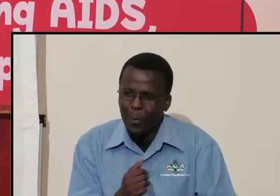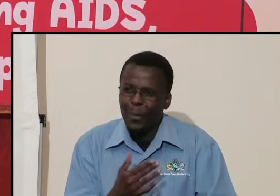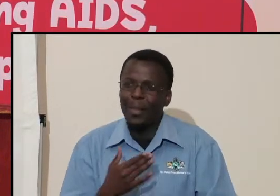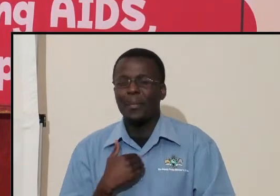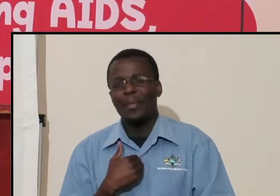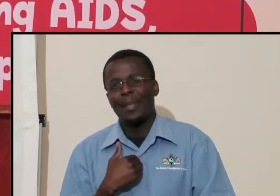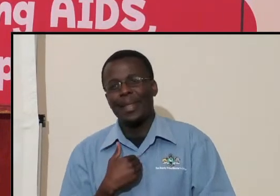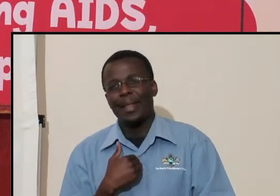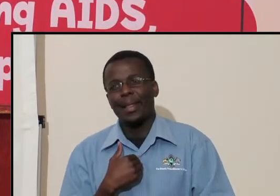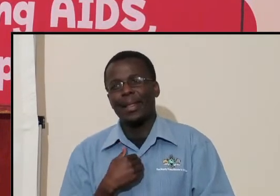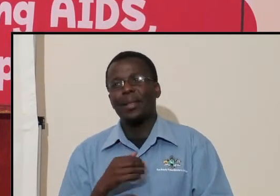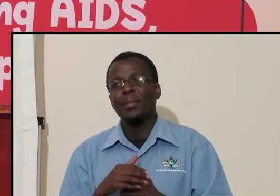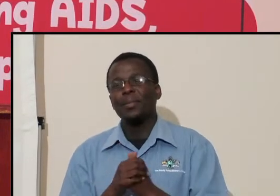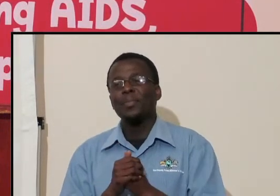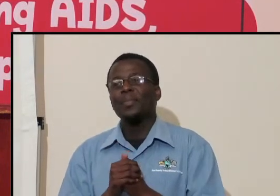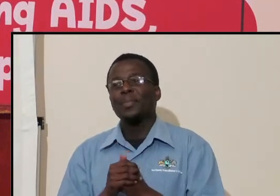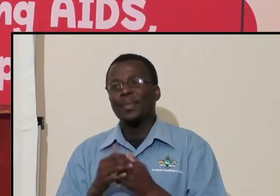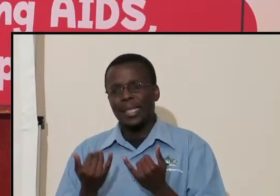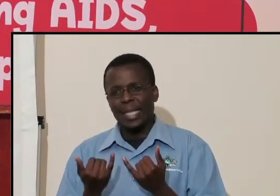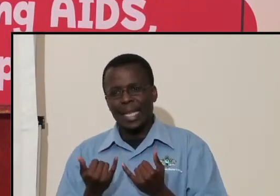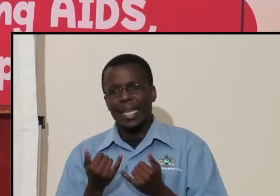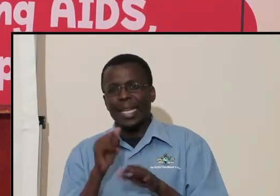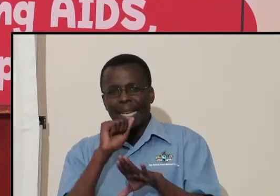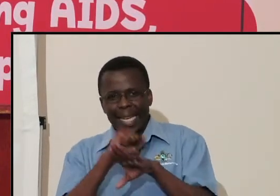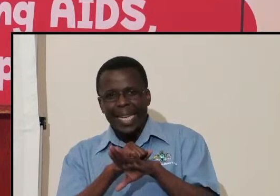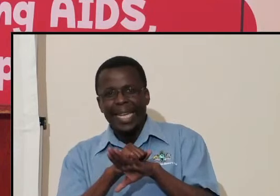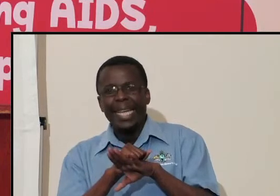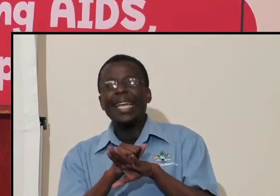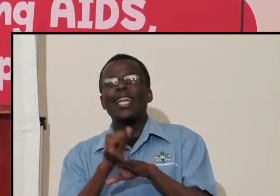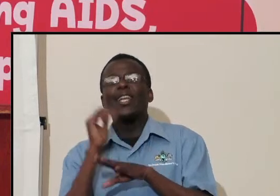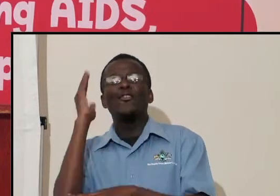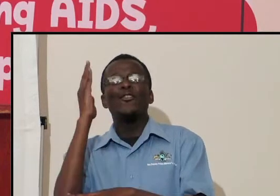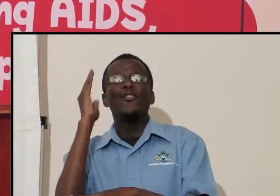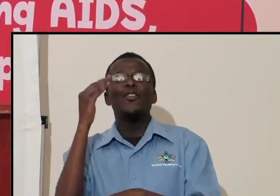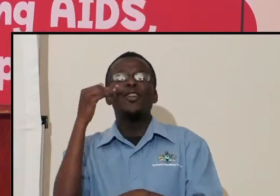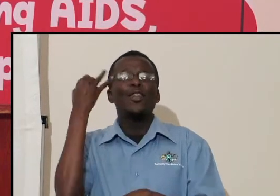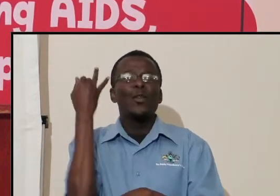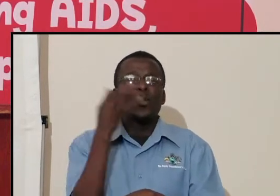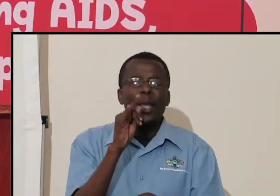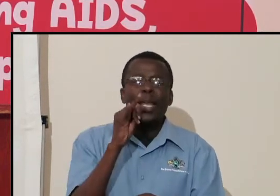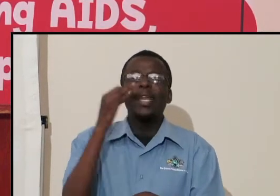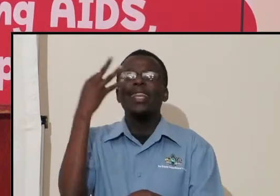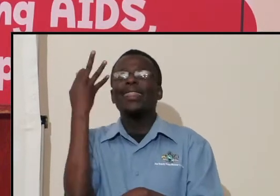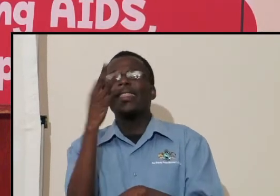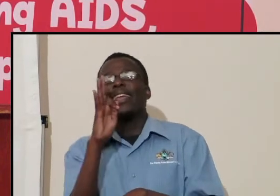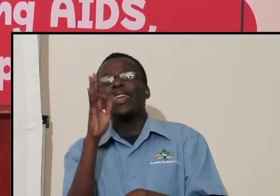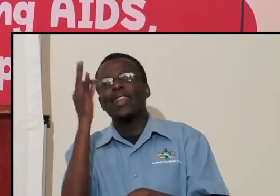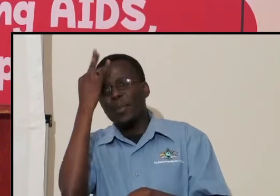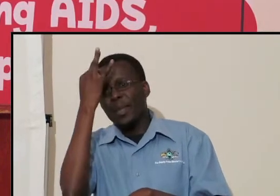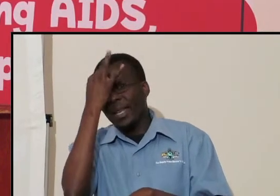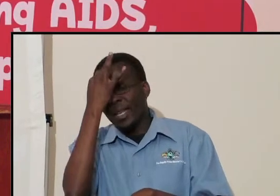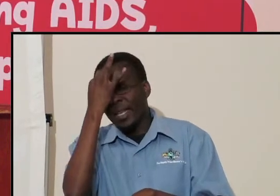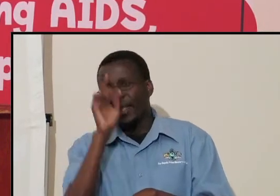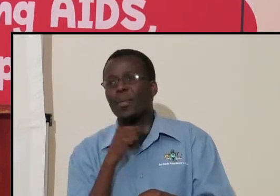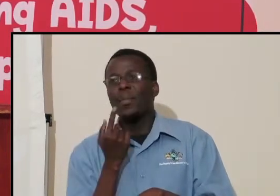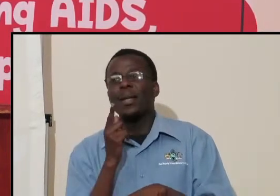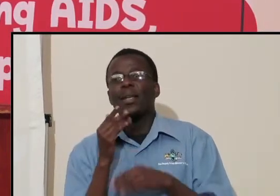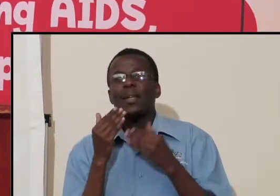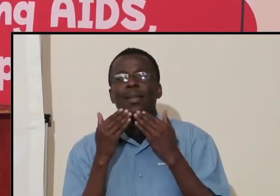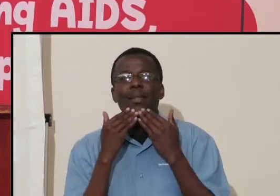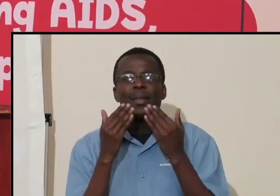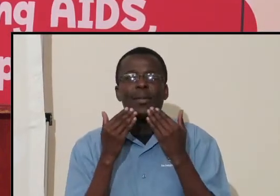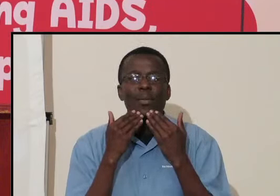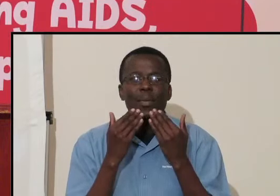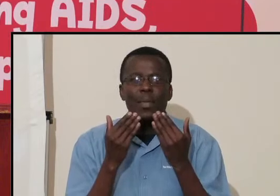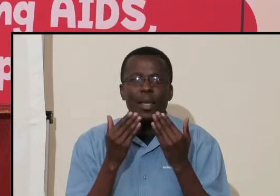So I'm tempted to speak for another 20, 30 minutes. However, I will say thank you so much to everyone.